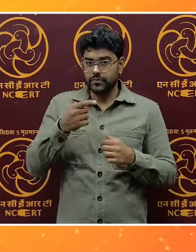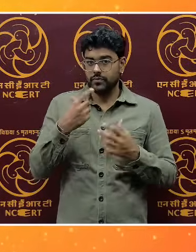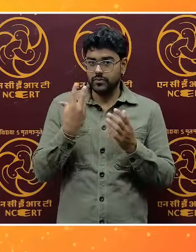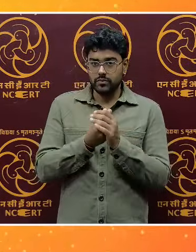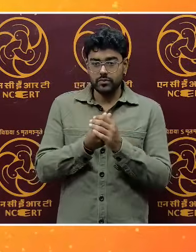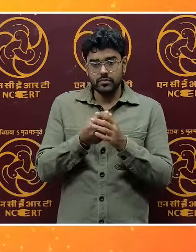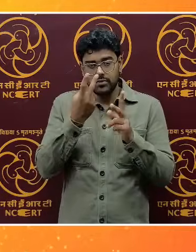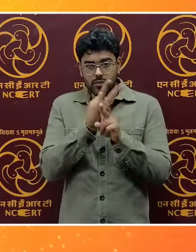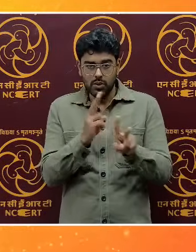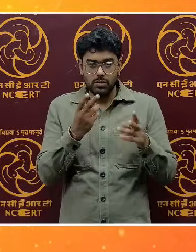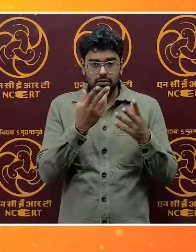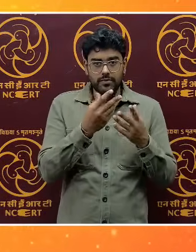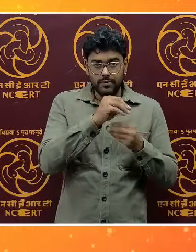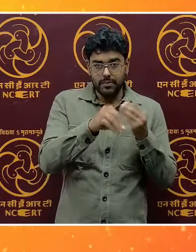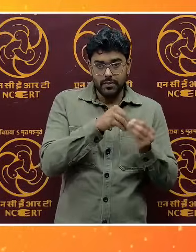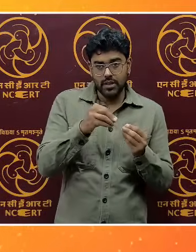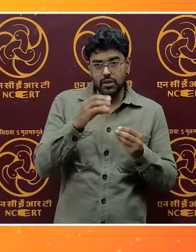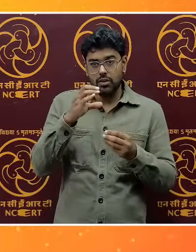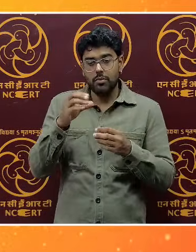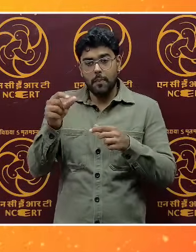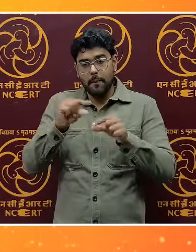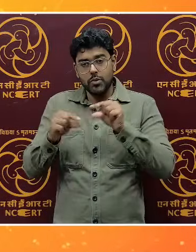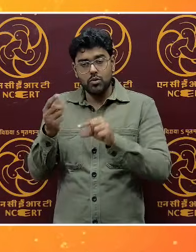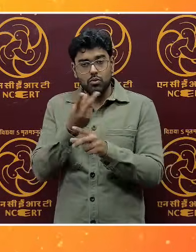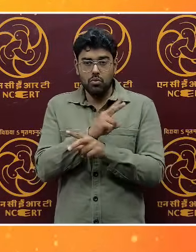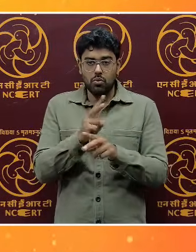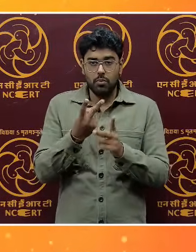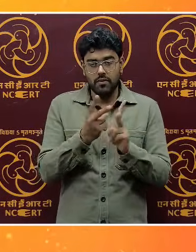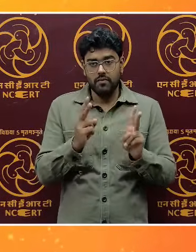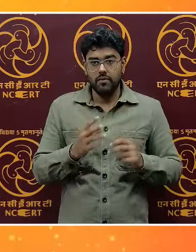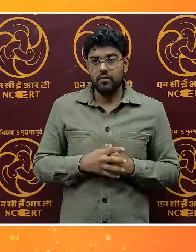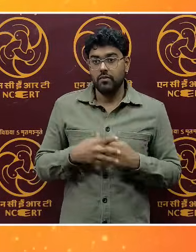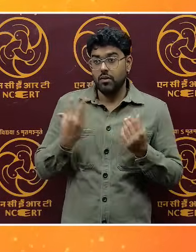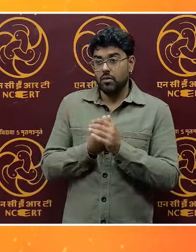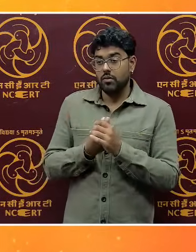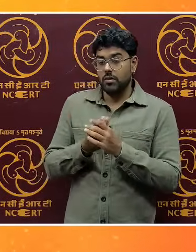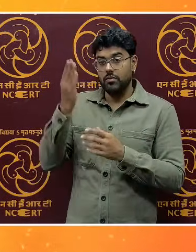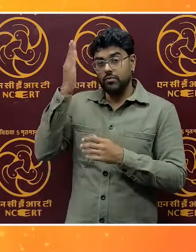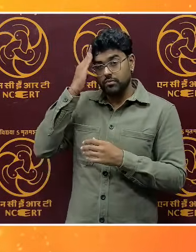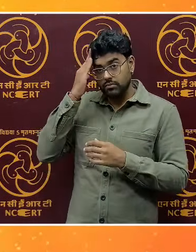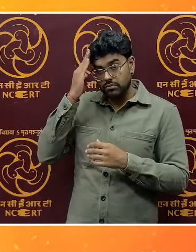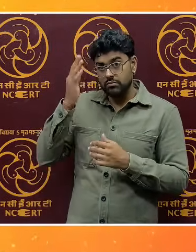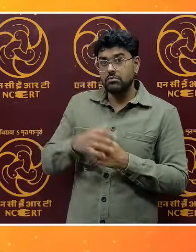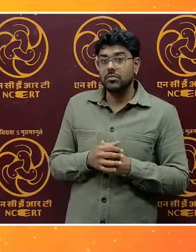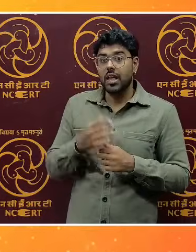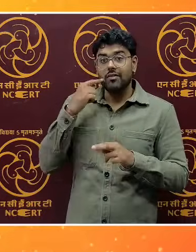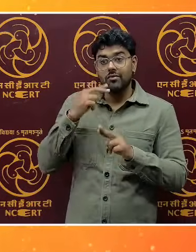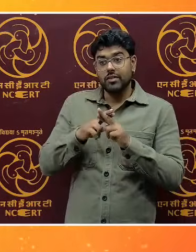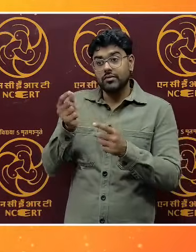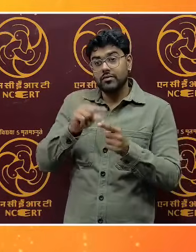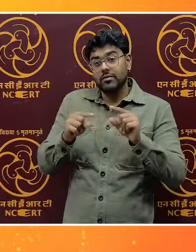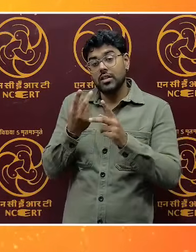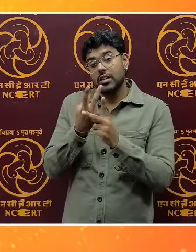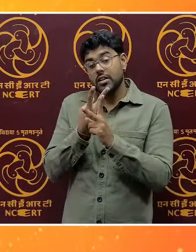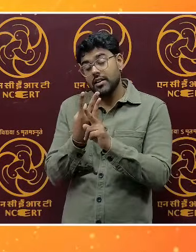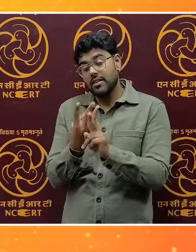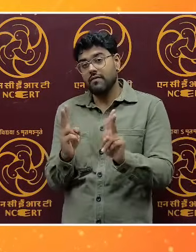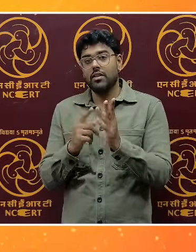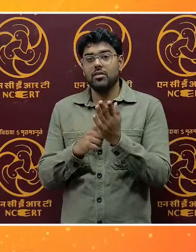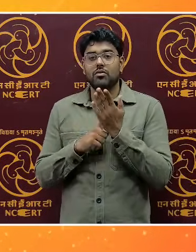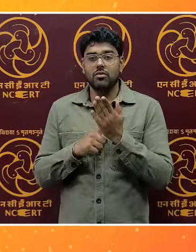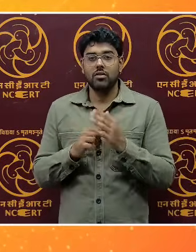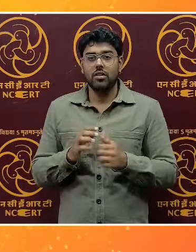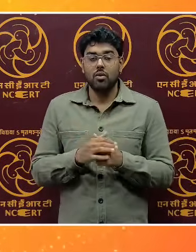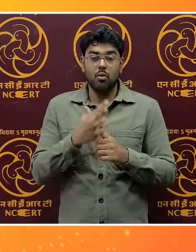we can differentiate between mixtures and compounds. And we also figure out when they react differently, then the output is totally different. Yes. And